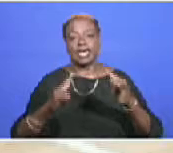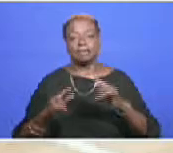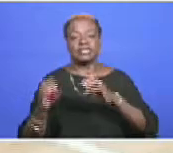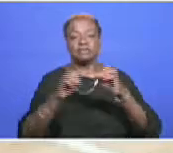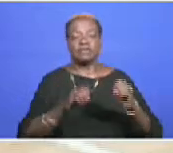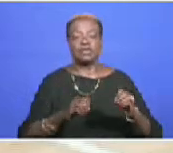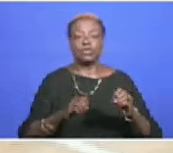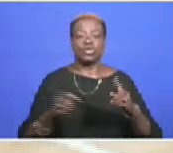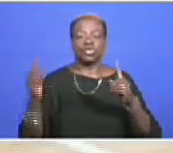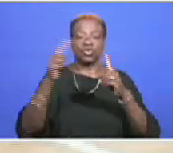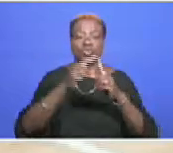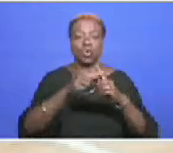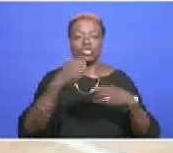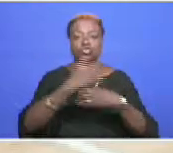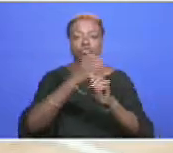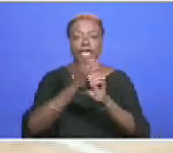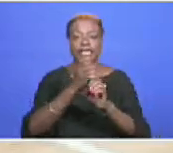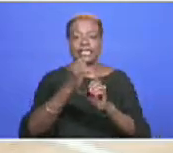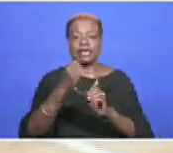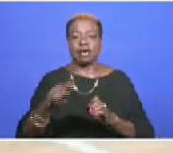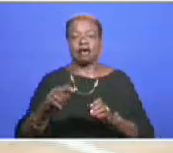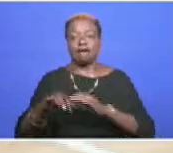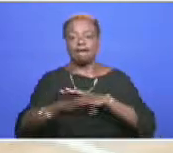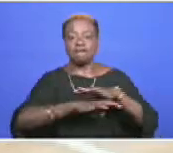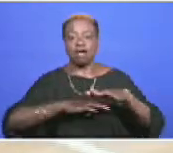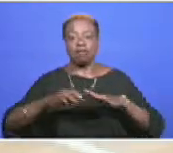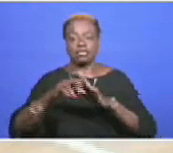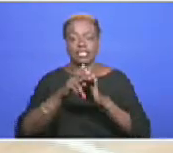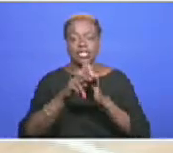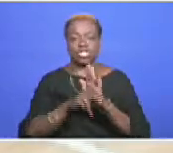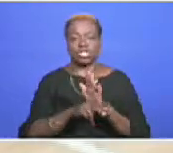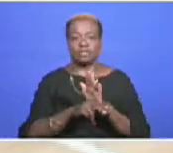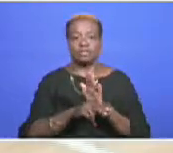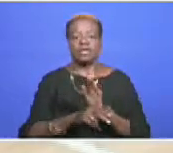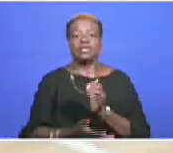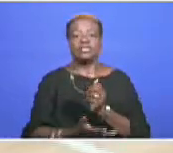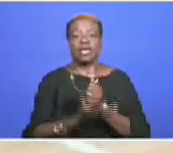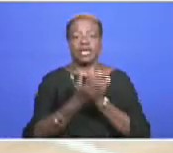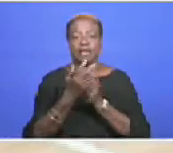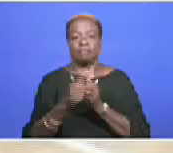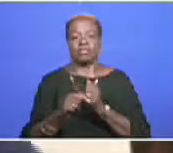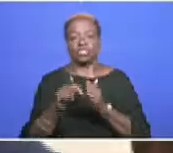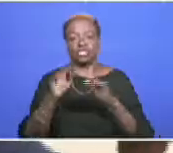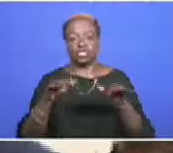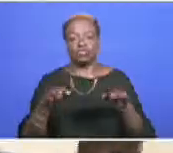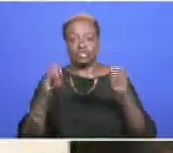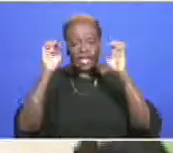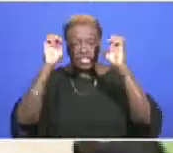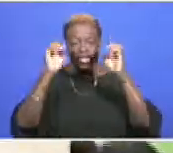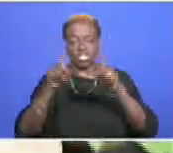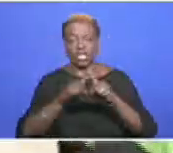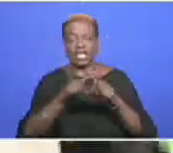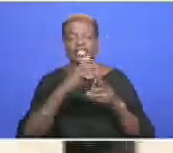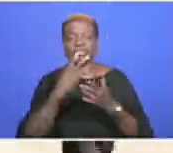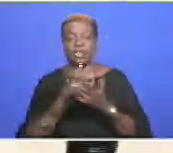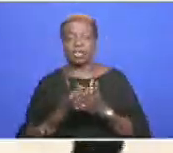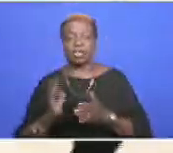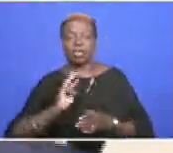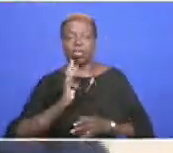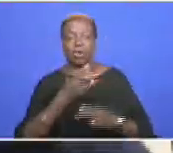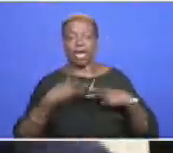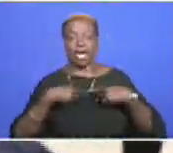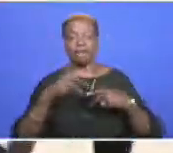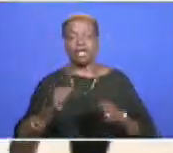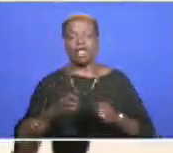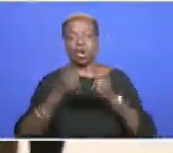foundation so we can also help out the kids further themselves in their education as well. We have a lot of talented kids in the camp. The talent level has